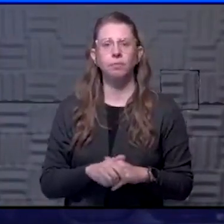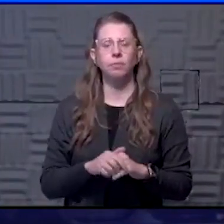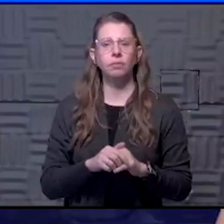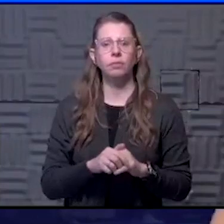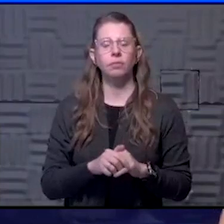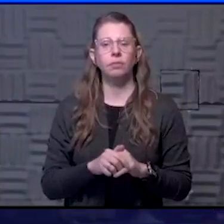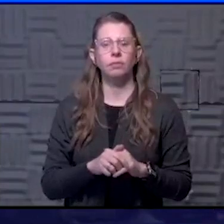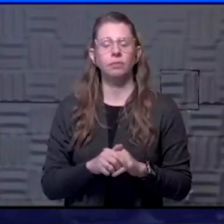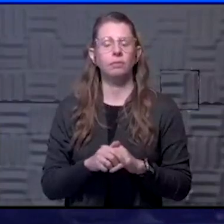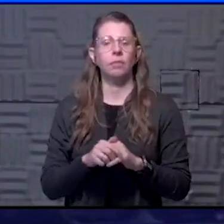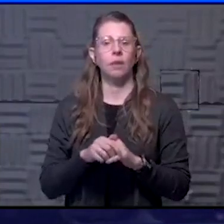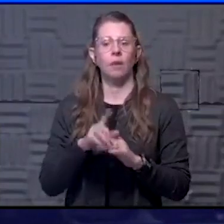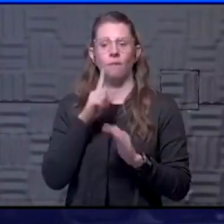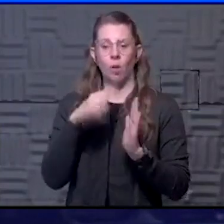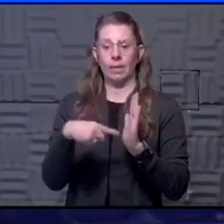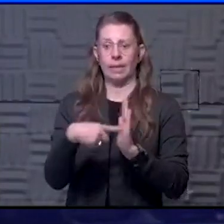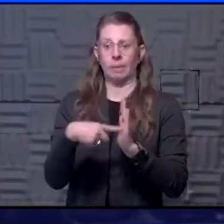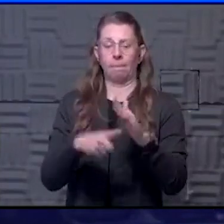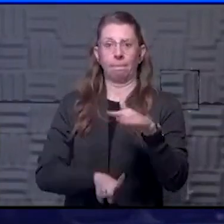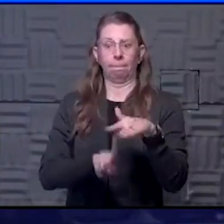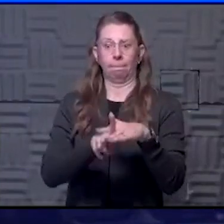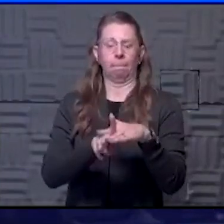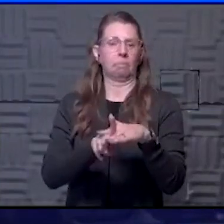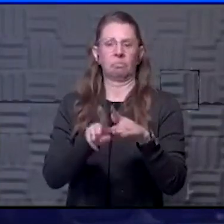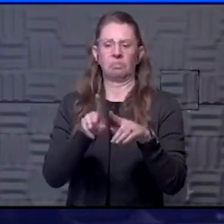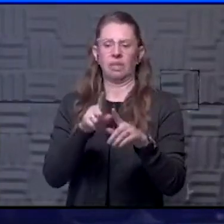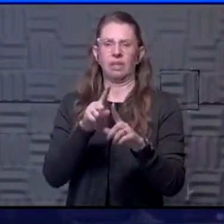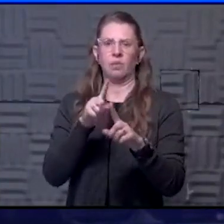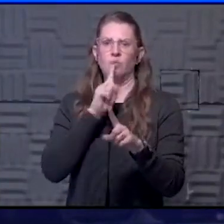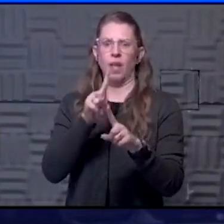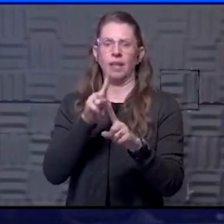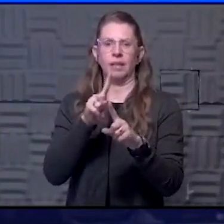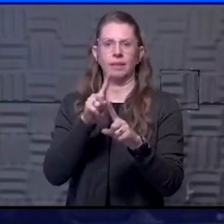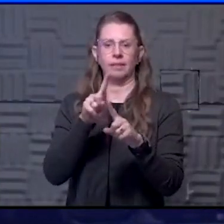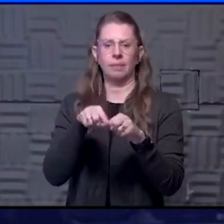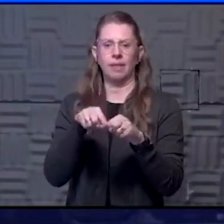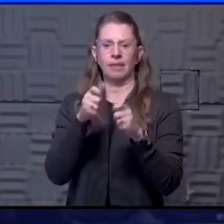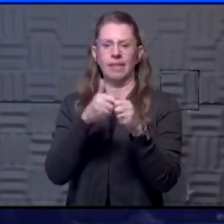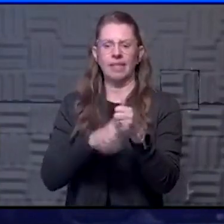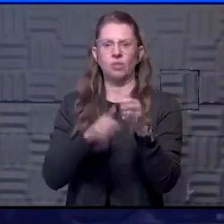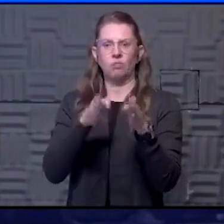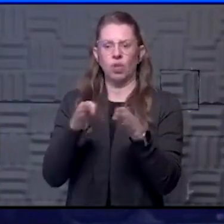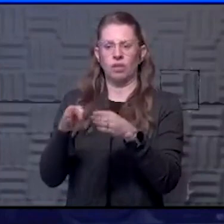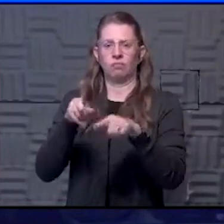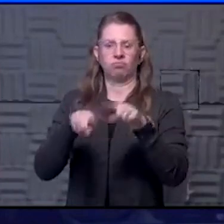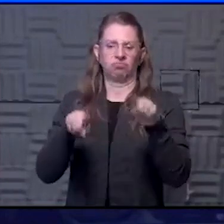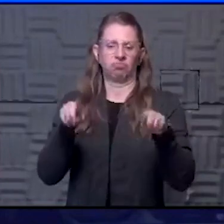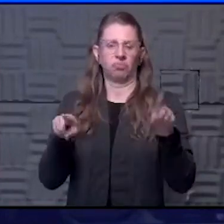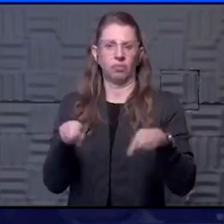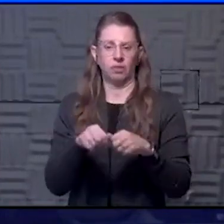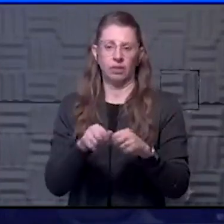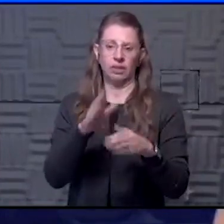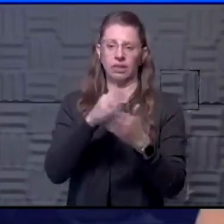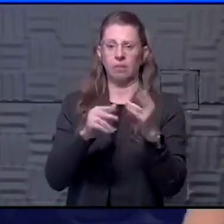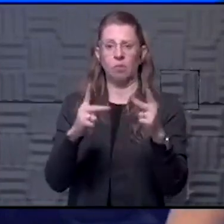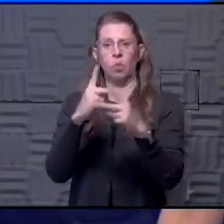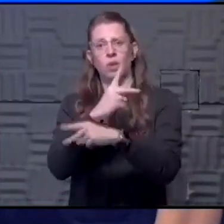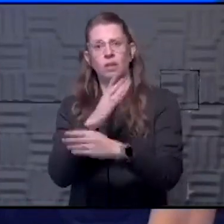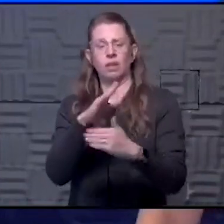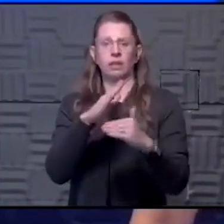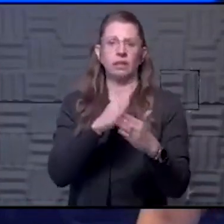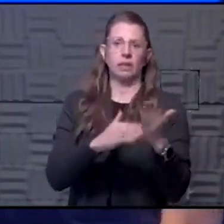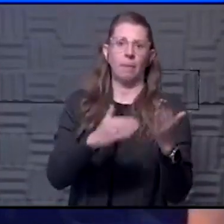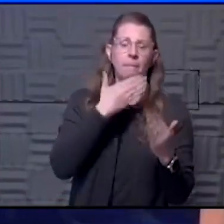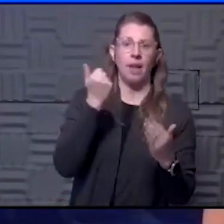intensity of those symptoms, it just varies from person to person. Some can be a little bit worse. Some can be a little bit better. So. Thank you,